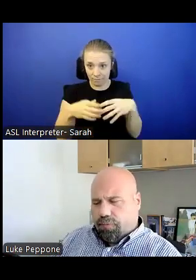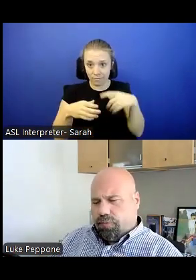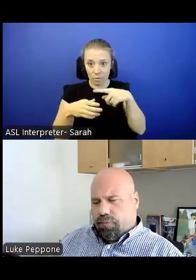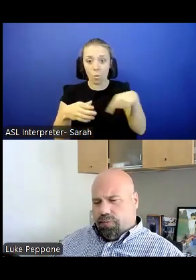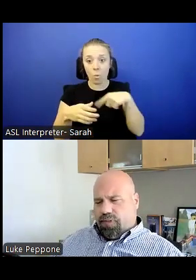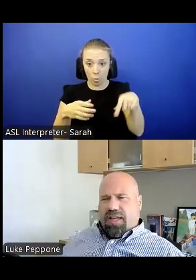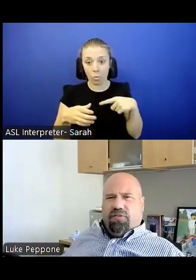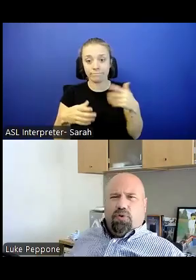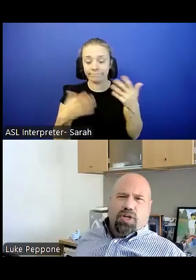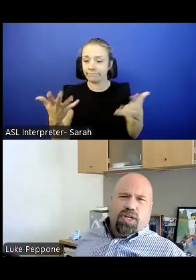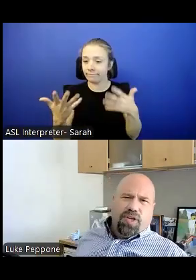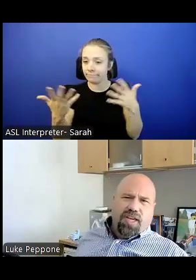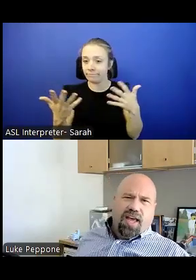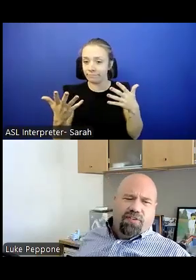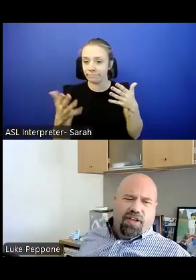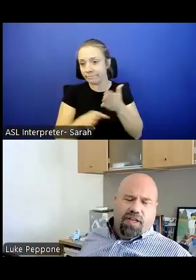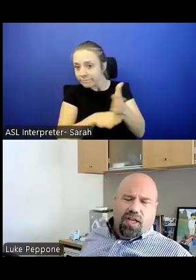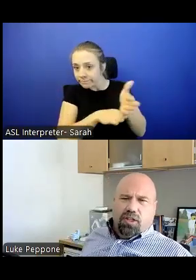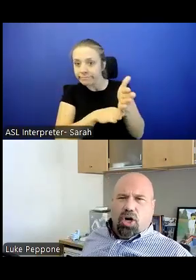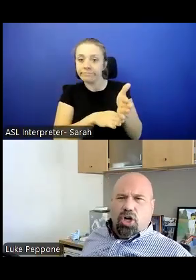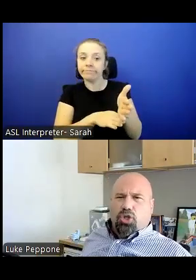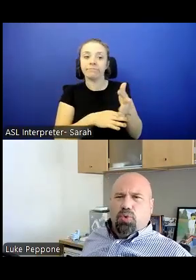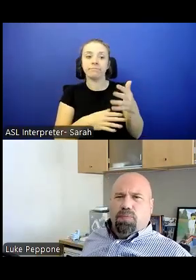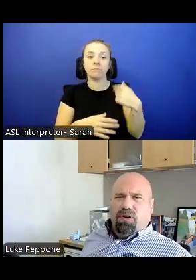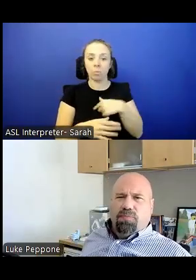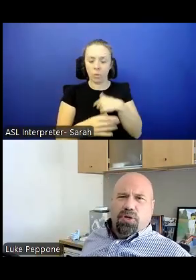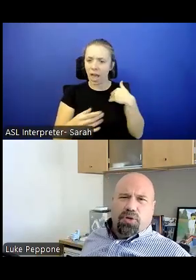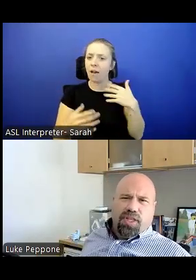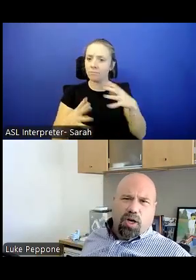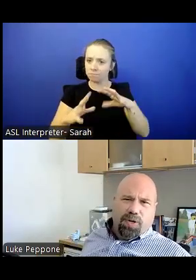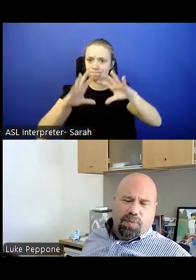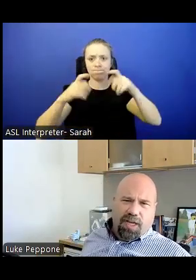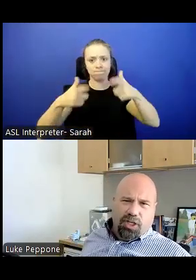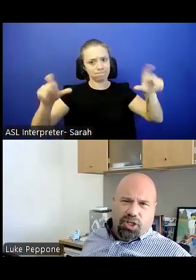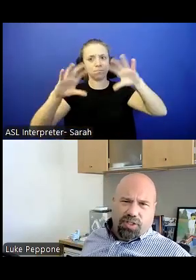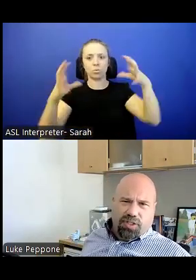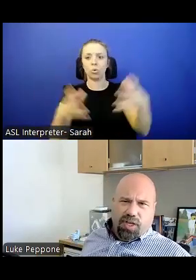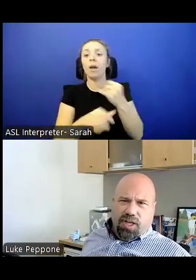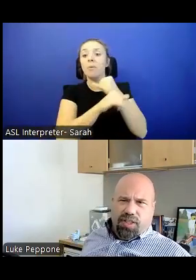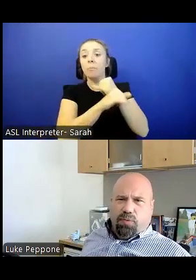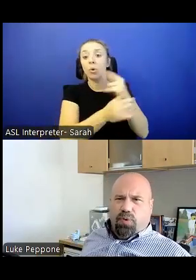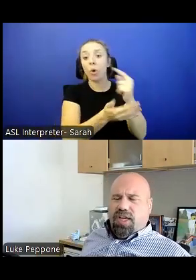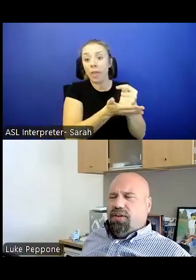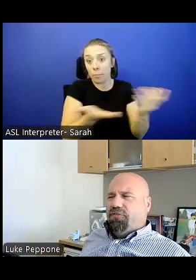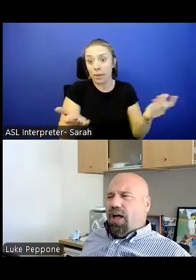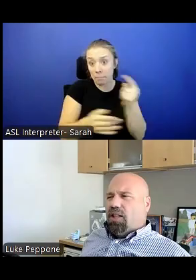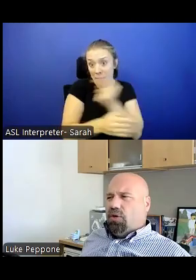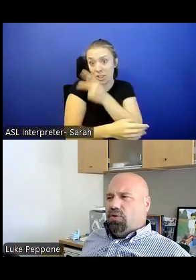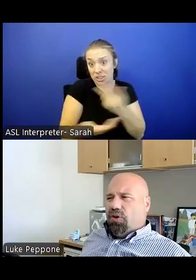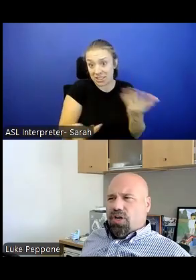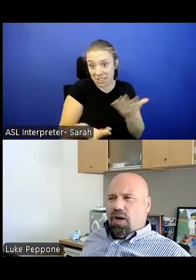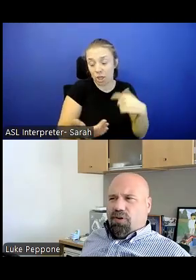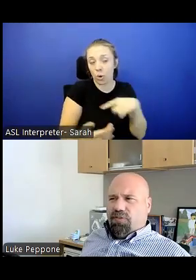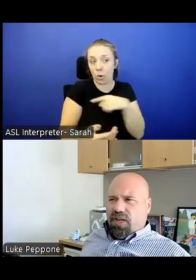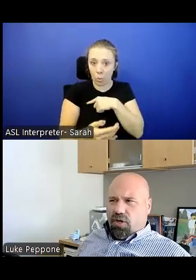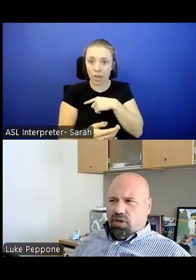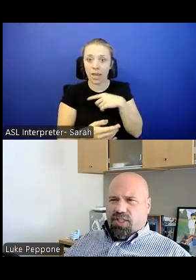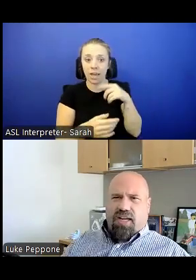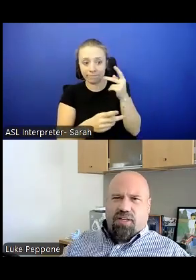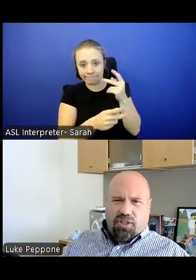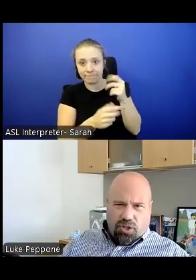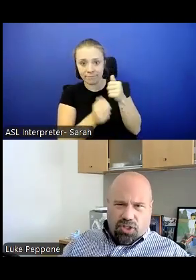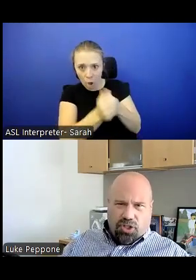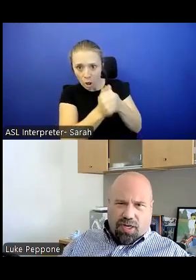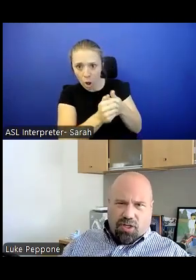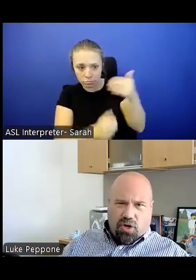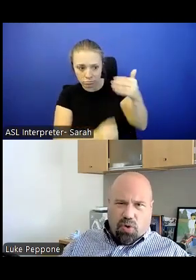um, line of work, and we have a large group of immunotherapy patients that we followed for a number of years, and that